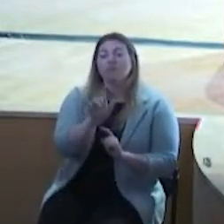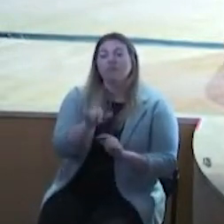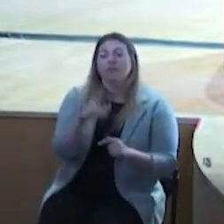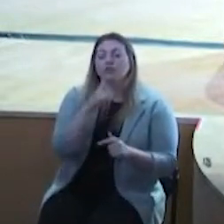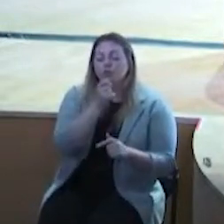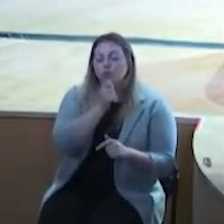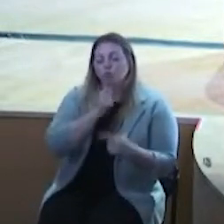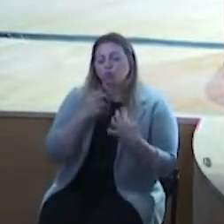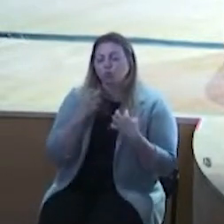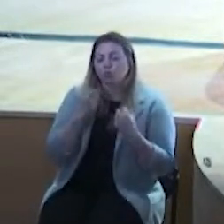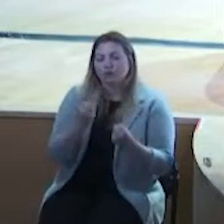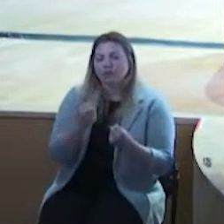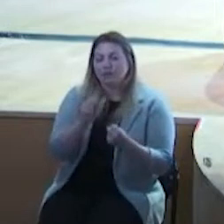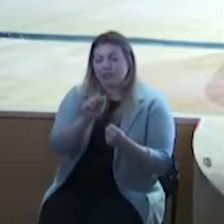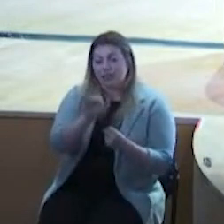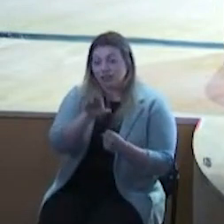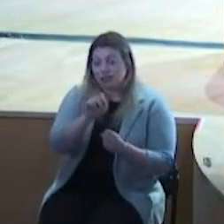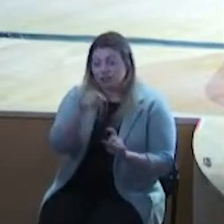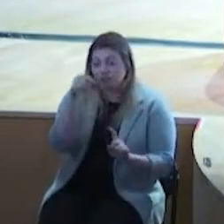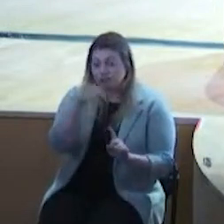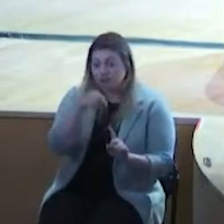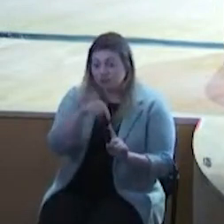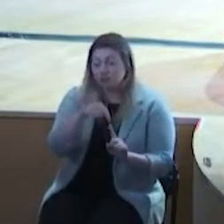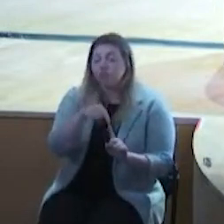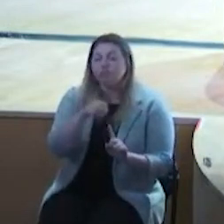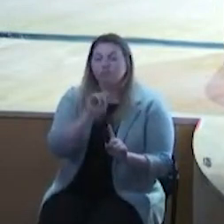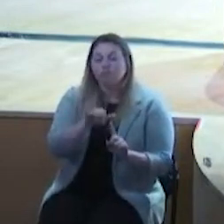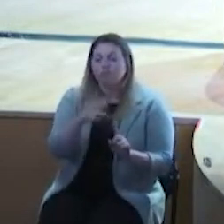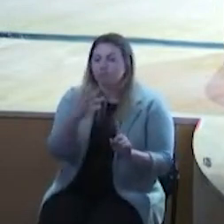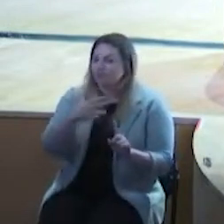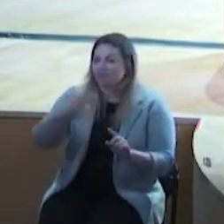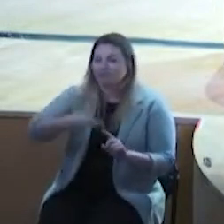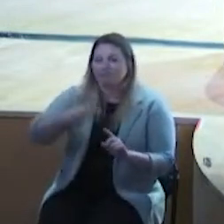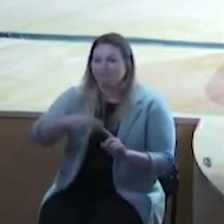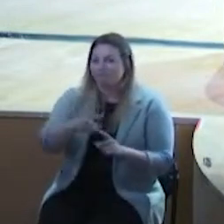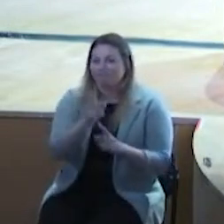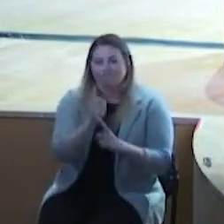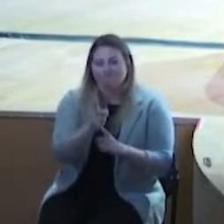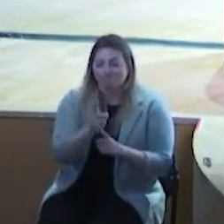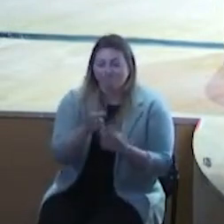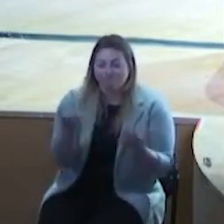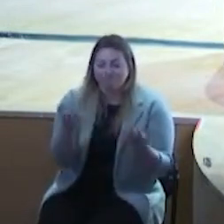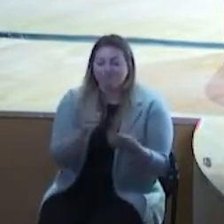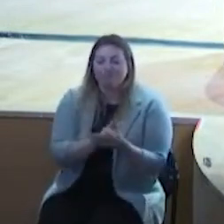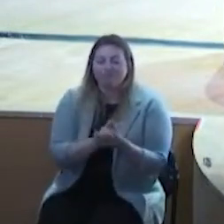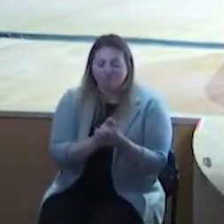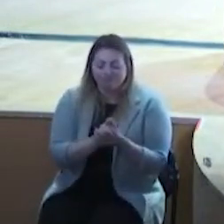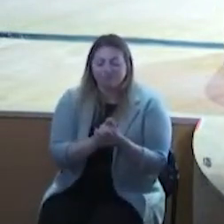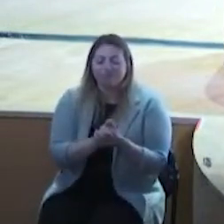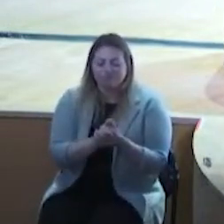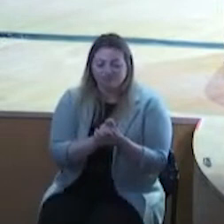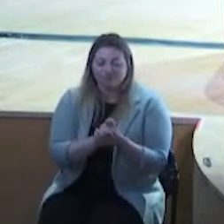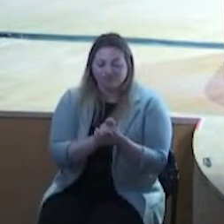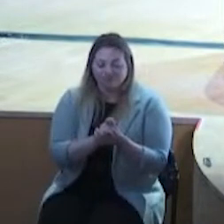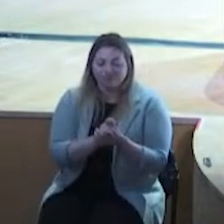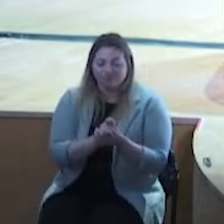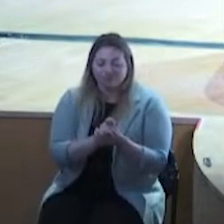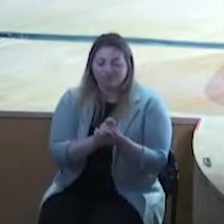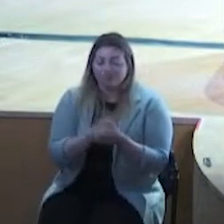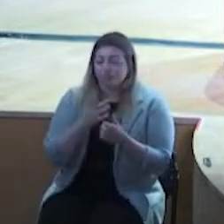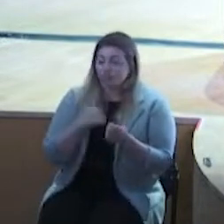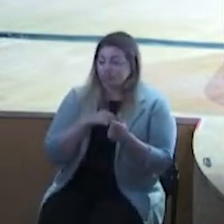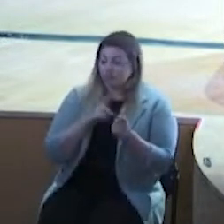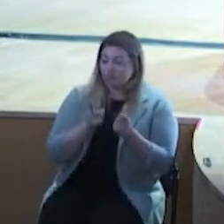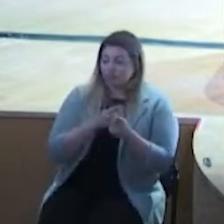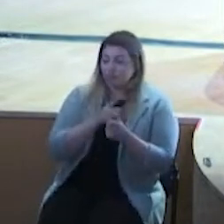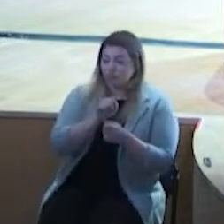3308 was a history in the making. I think we are the first tribe to